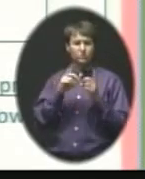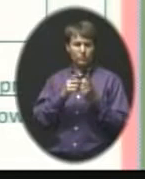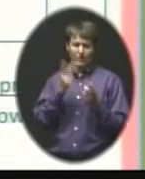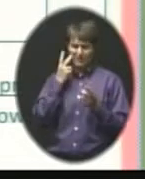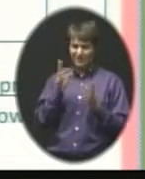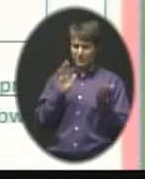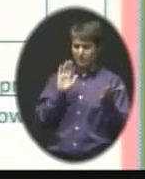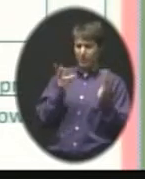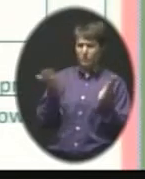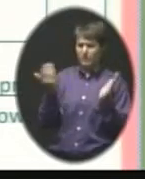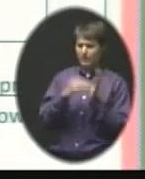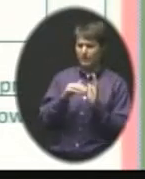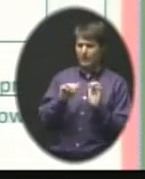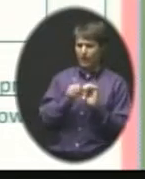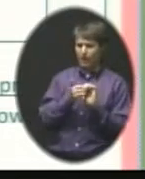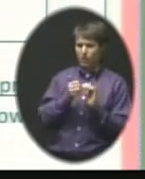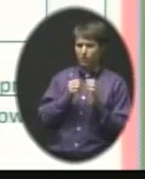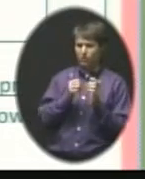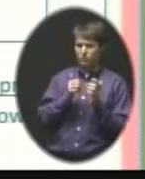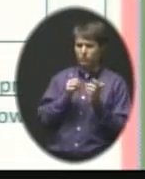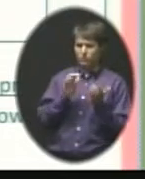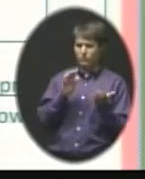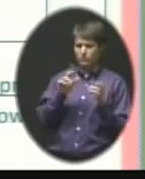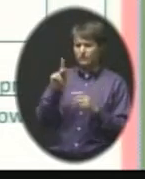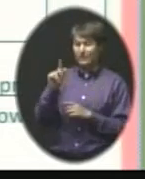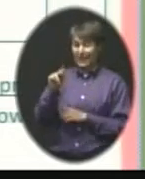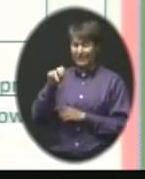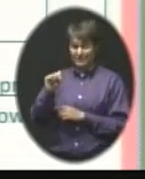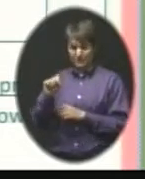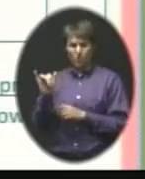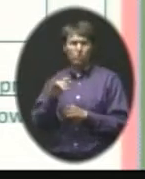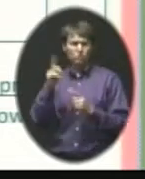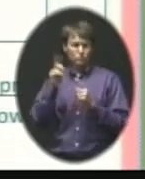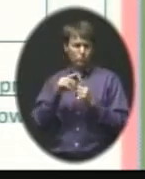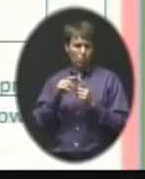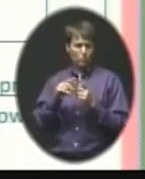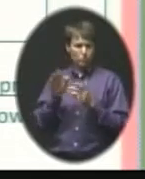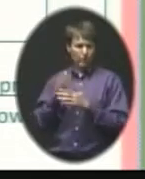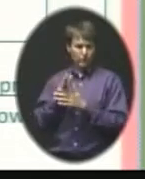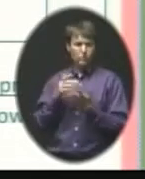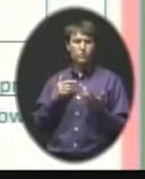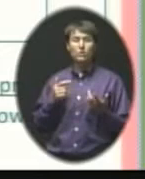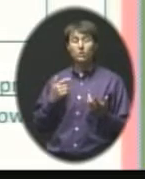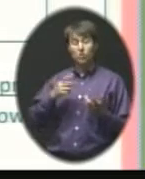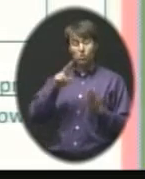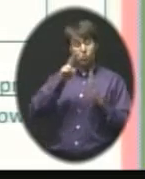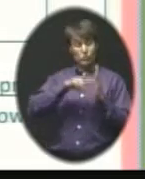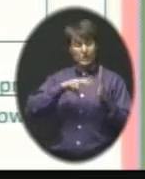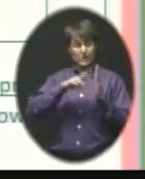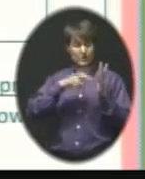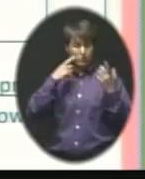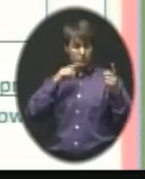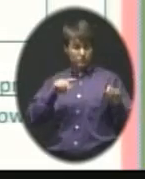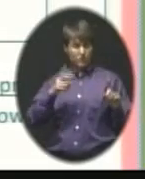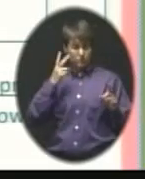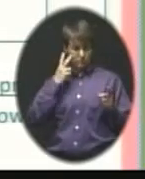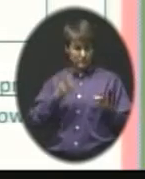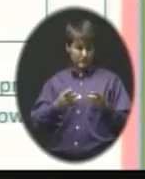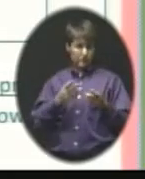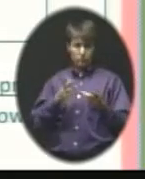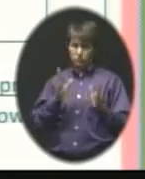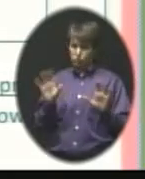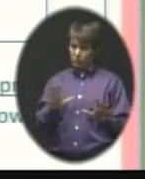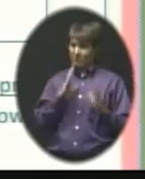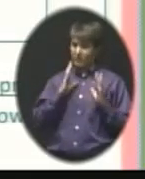comparison again of how Kansas also scored. So in reading, when we look at reading achievement, we can see right now that we're doing